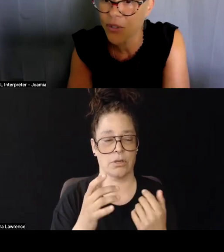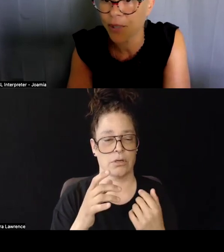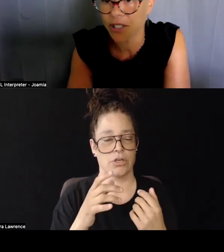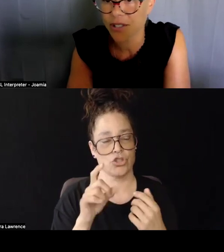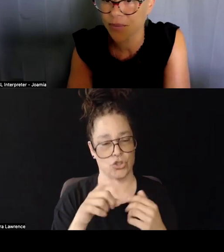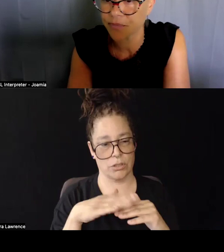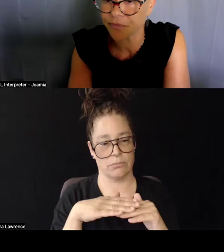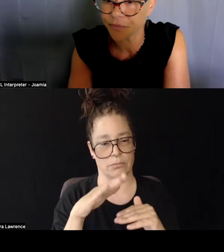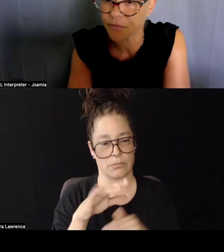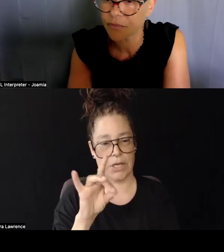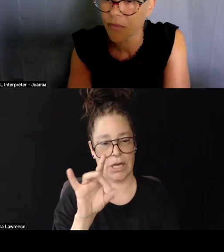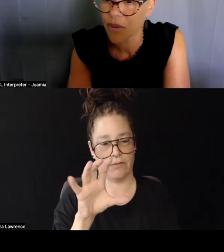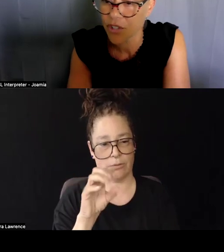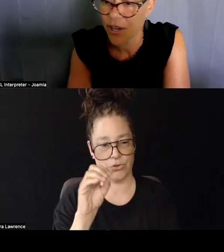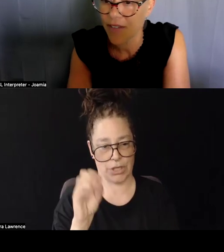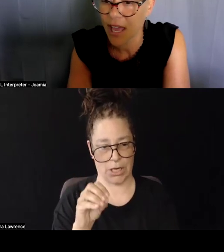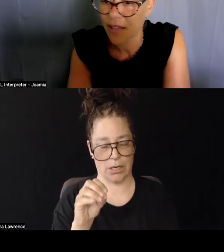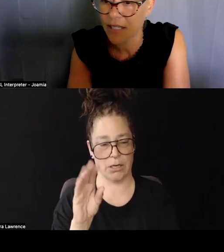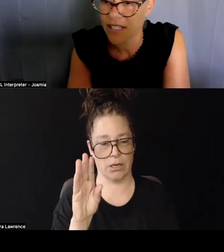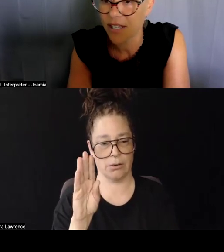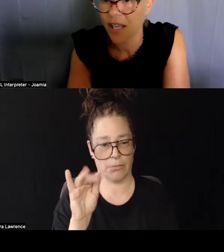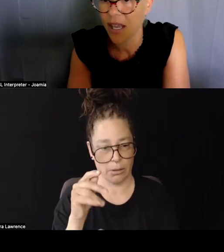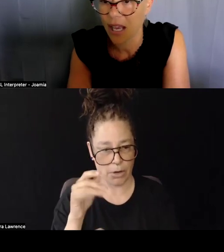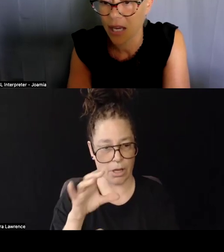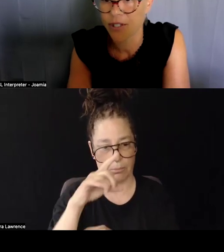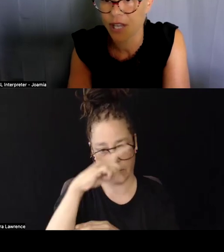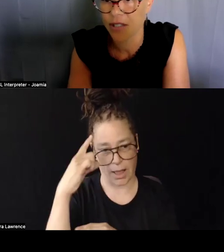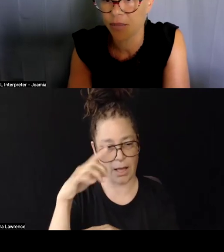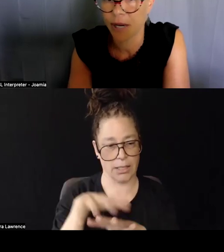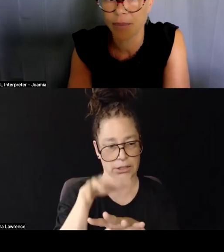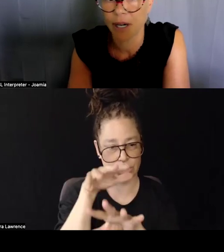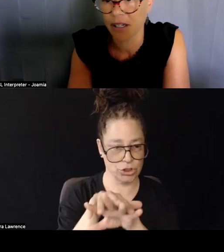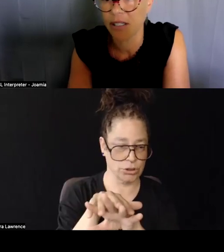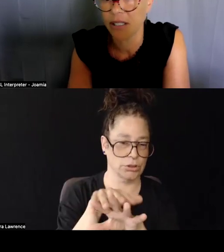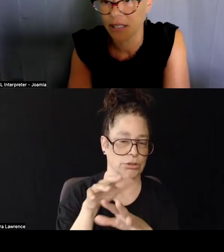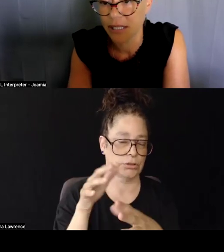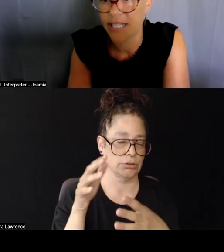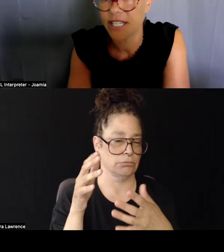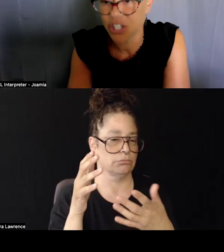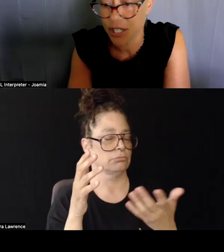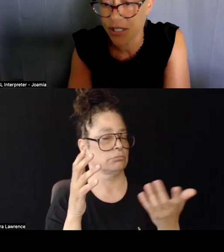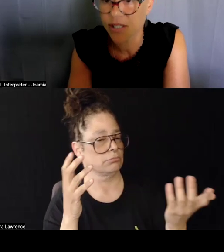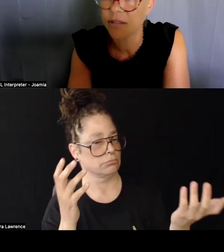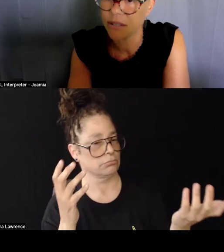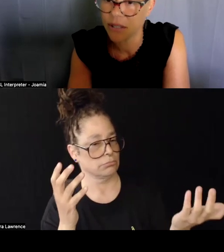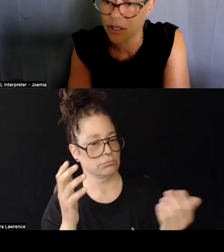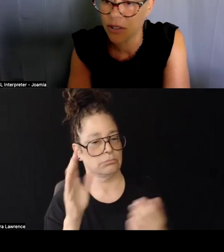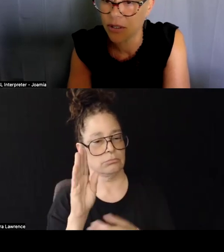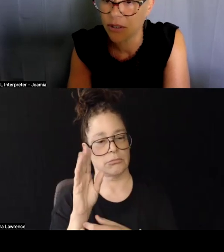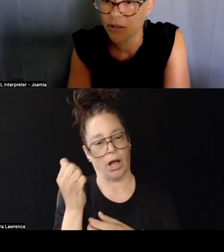And those books should have at least 80% BIPOC, Indigenous,